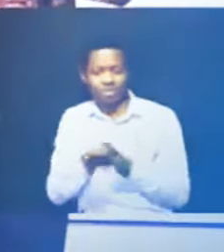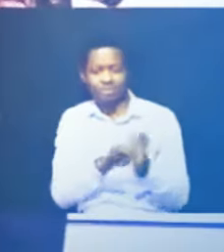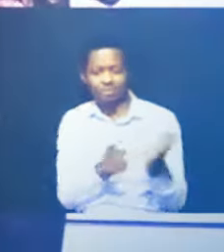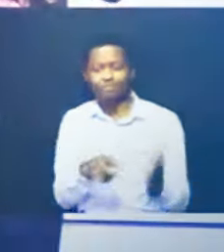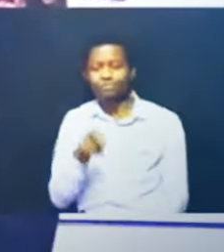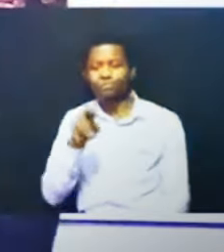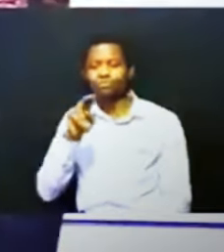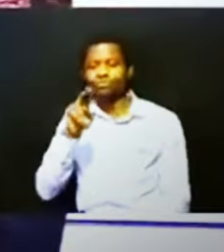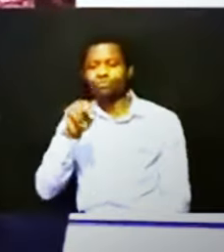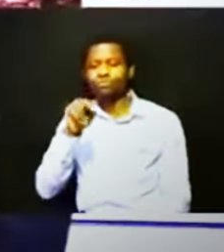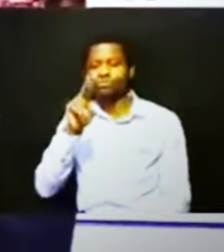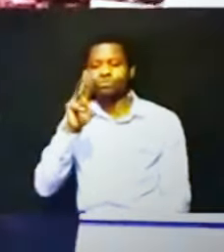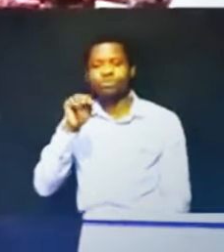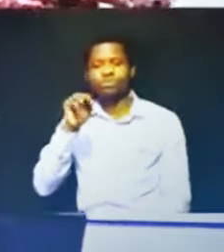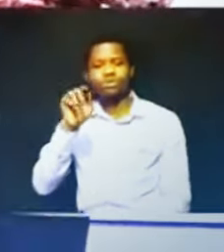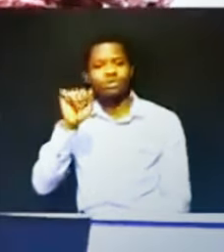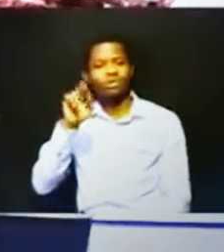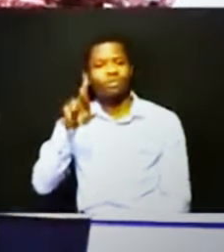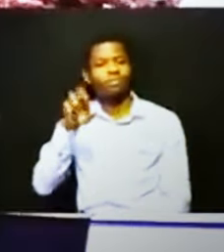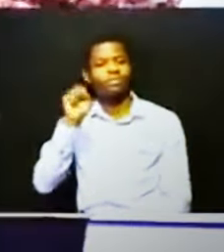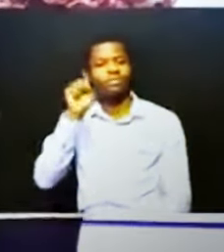20. Numbers